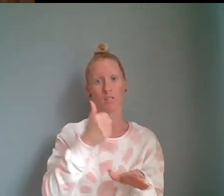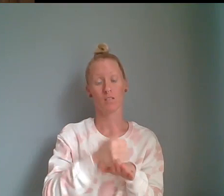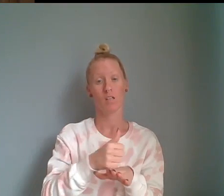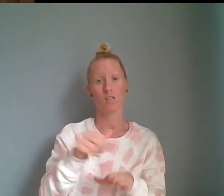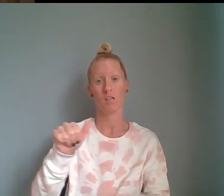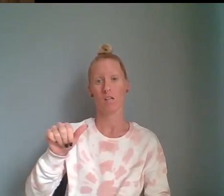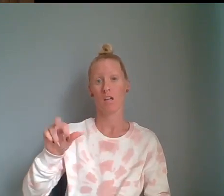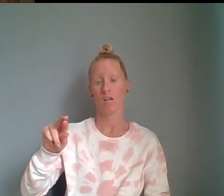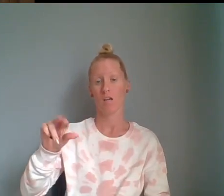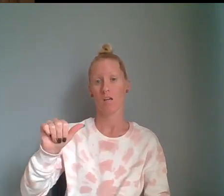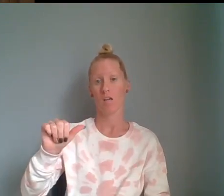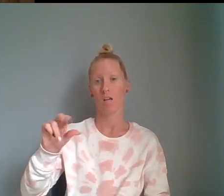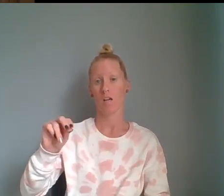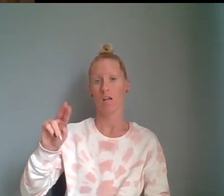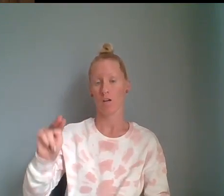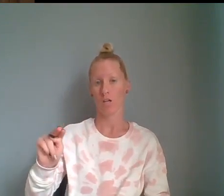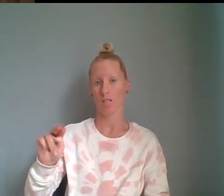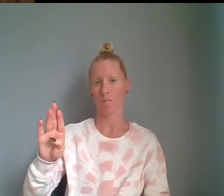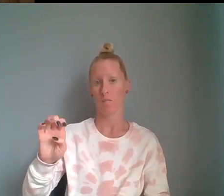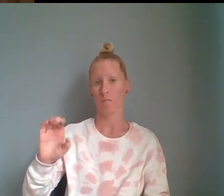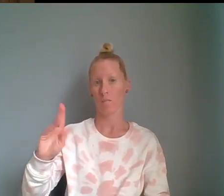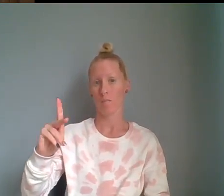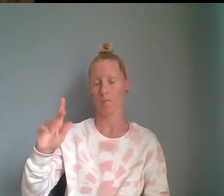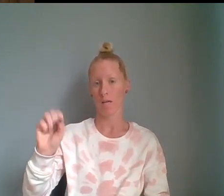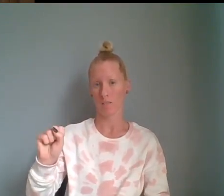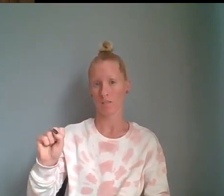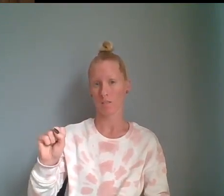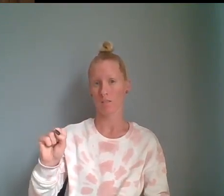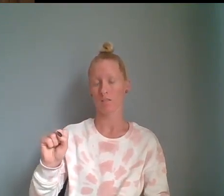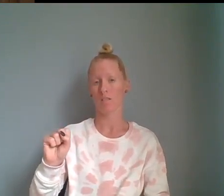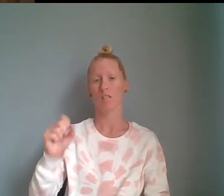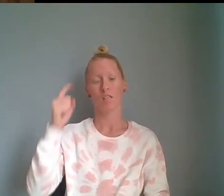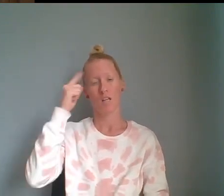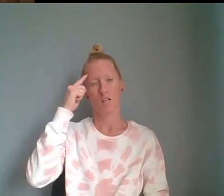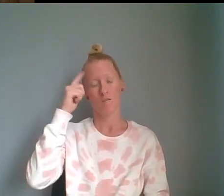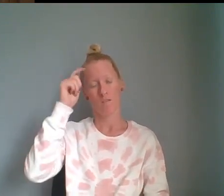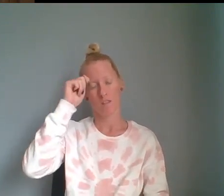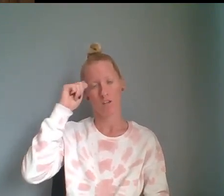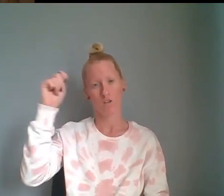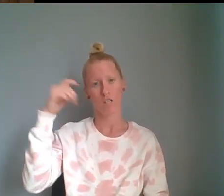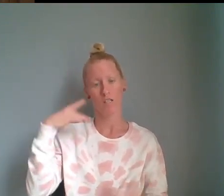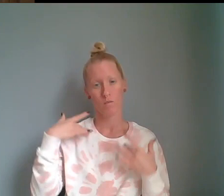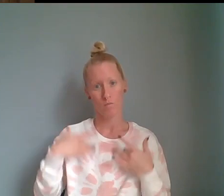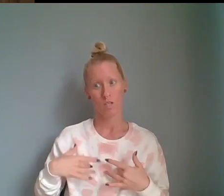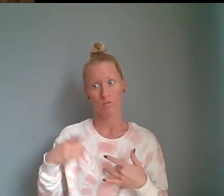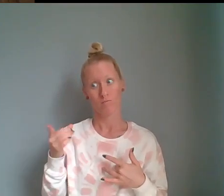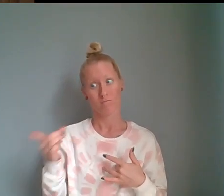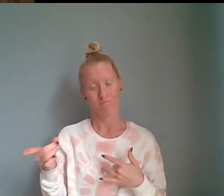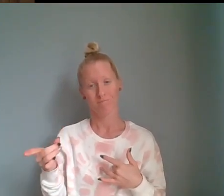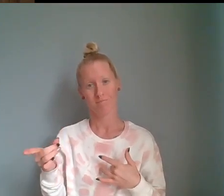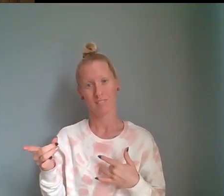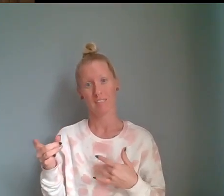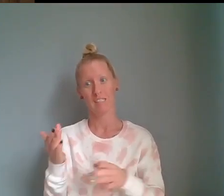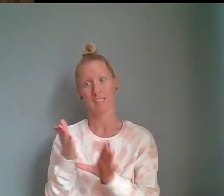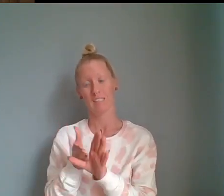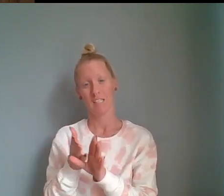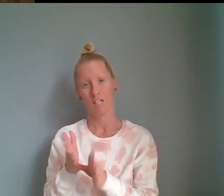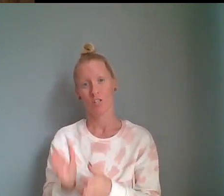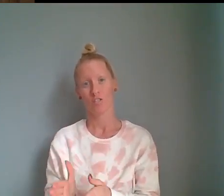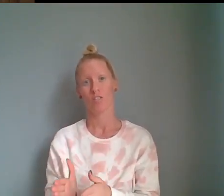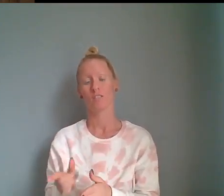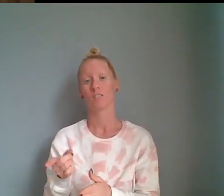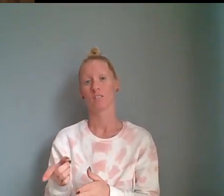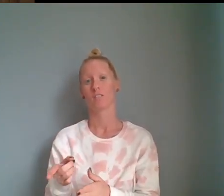Beck's negative cognitive theory of depression. Aaron Beck is a psychiatrist at the University of Pennsylvania who